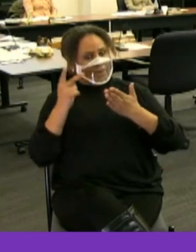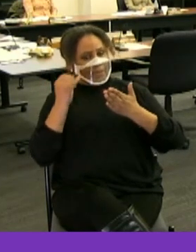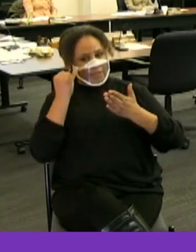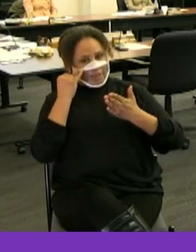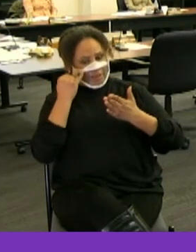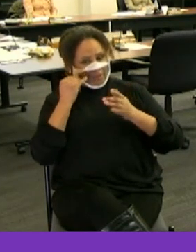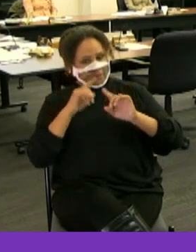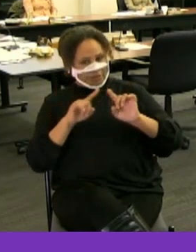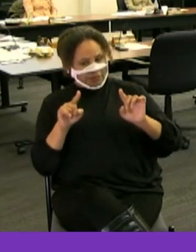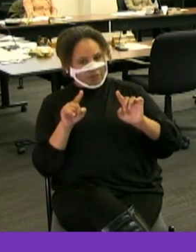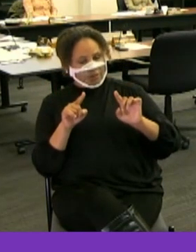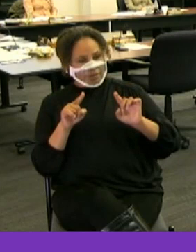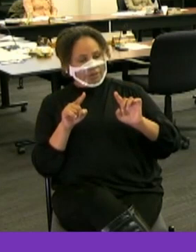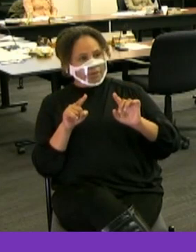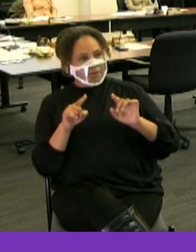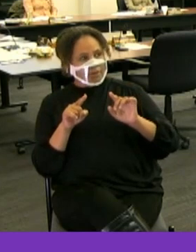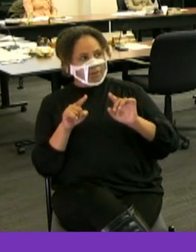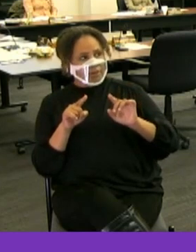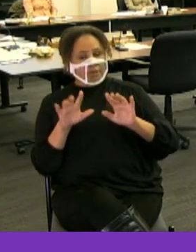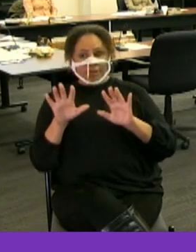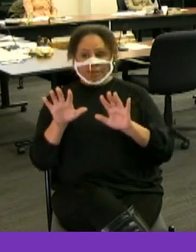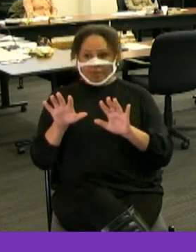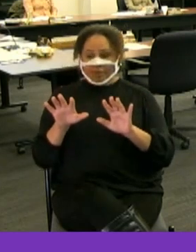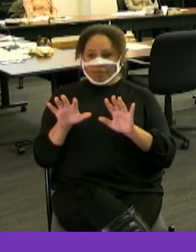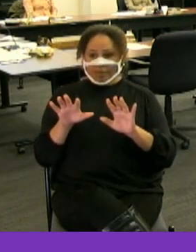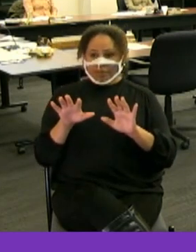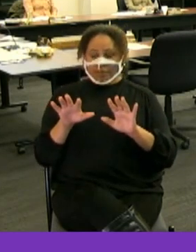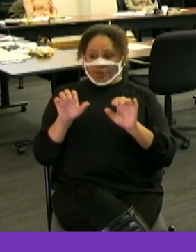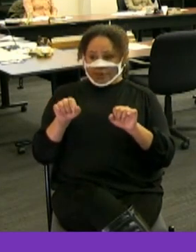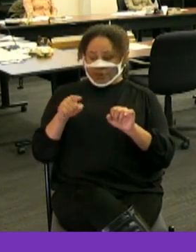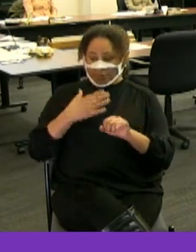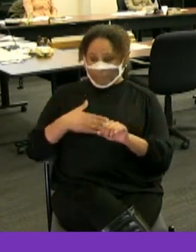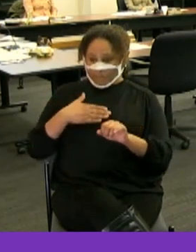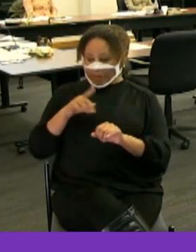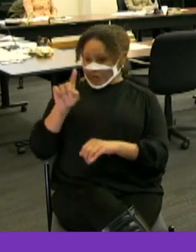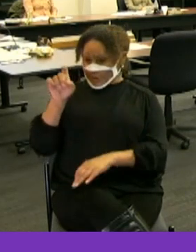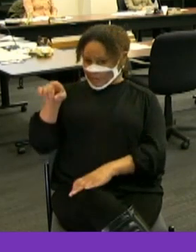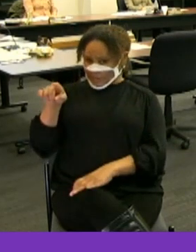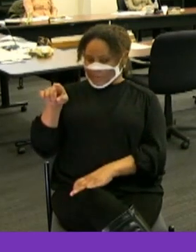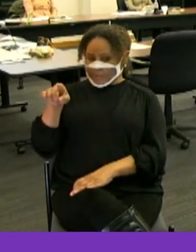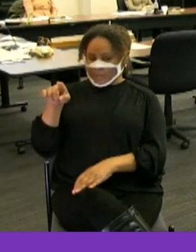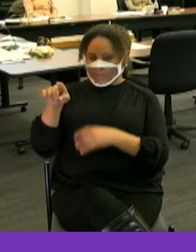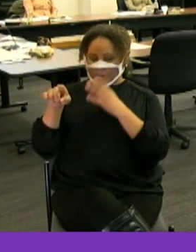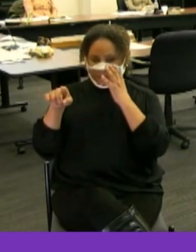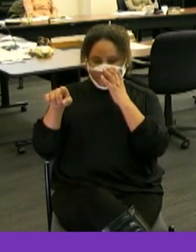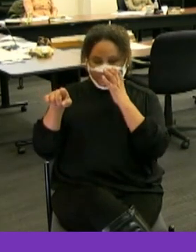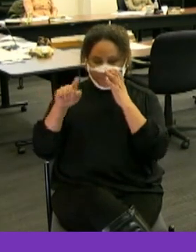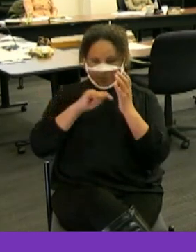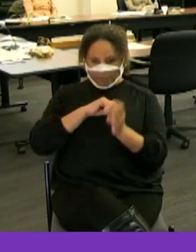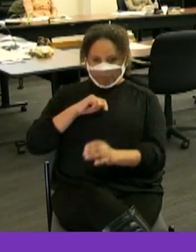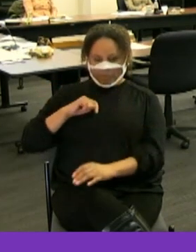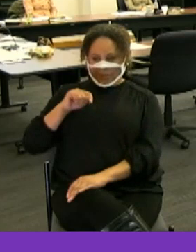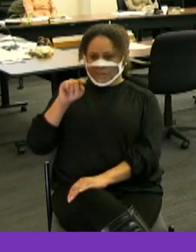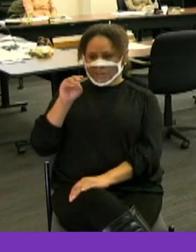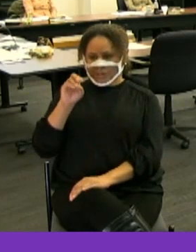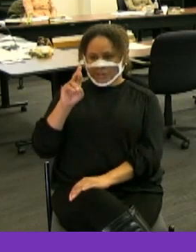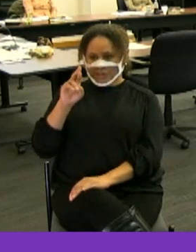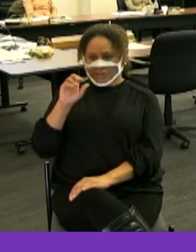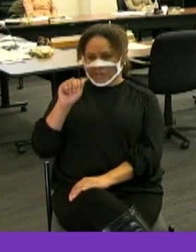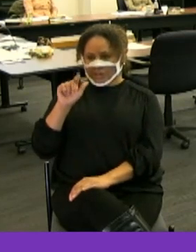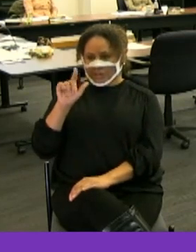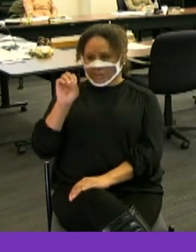double if it's a differentiated. Chairman Dan, can you please ask Trustee Morales to